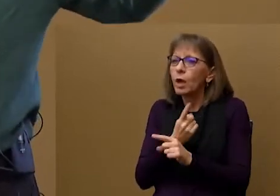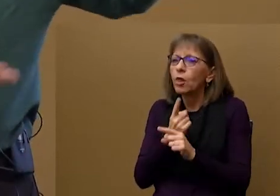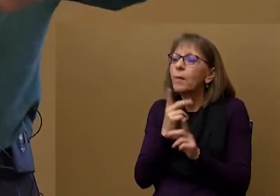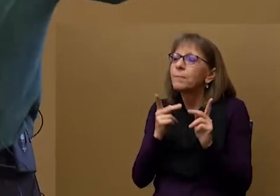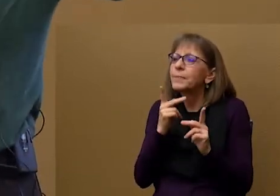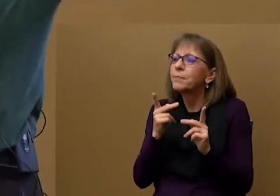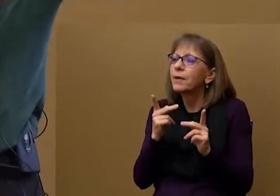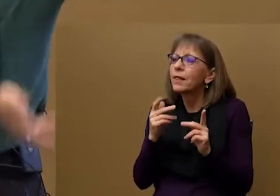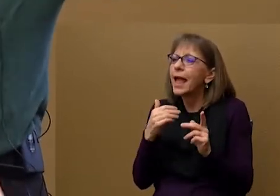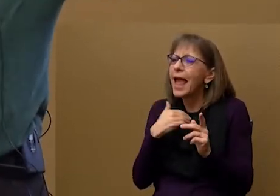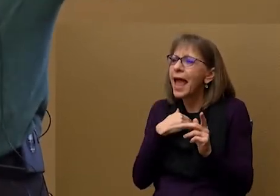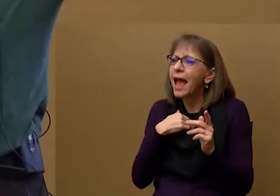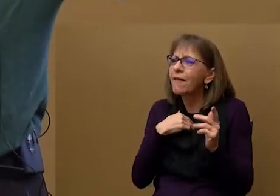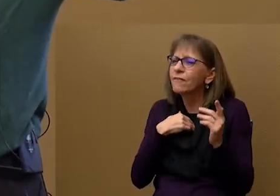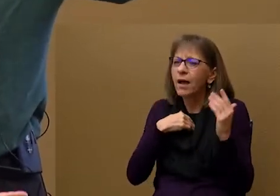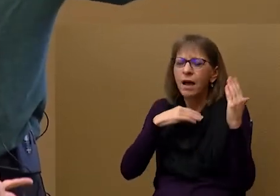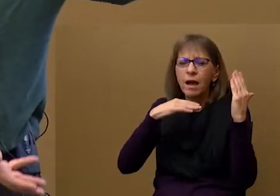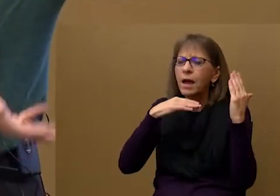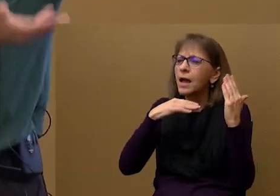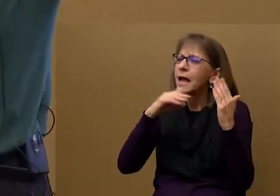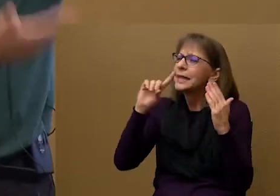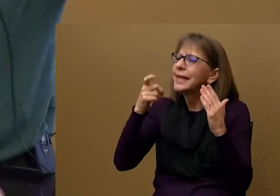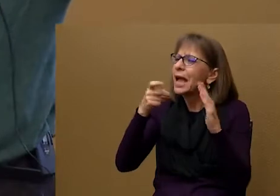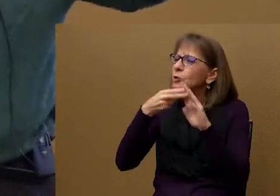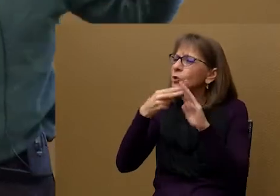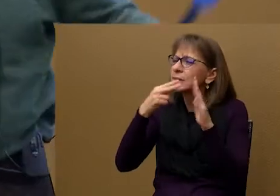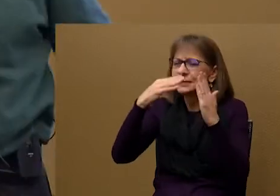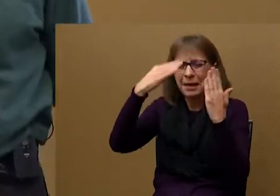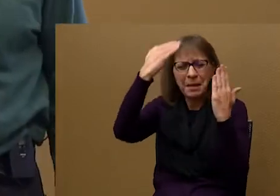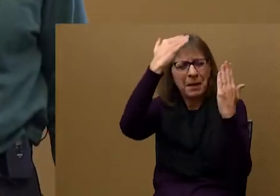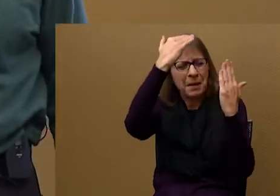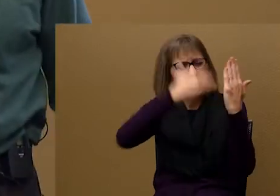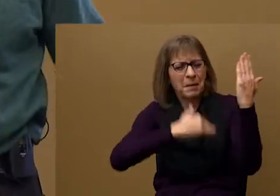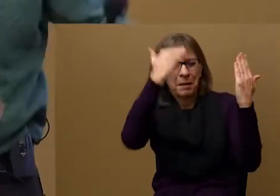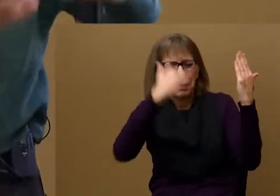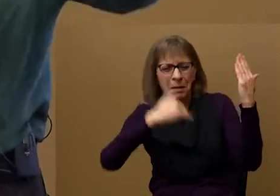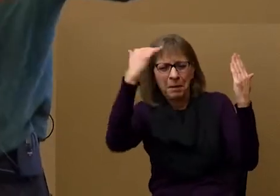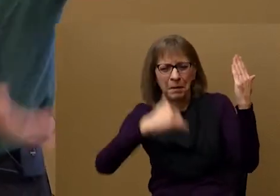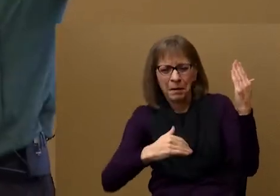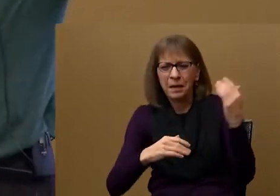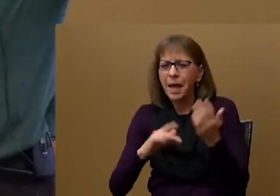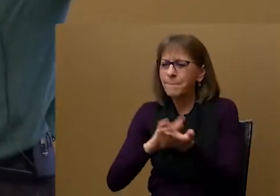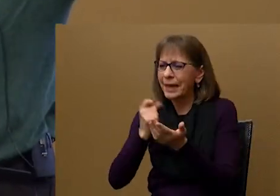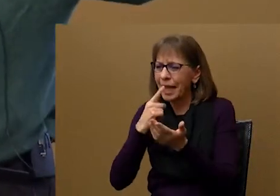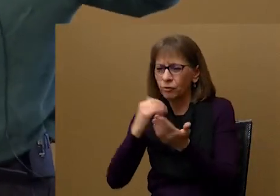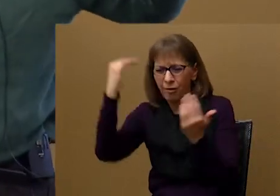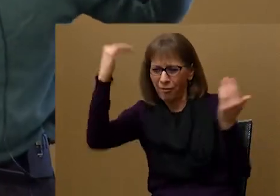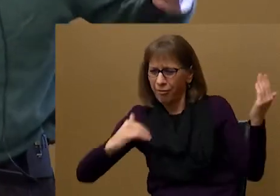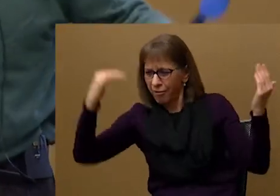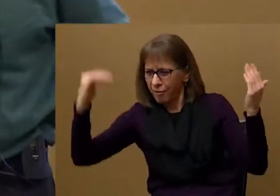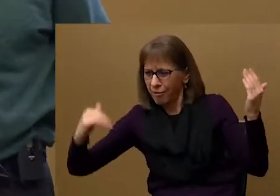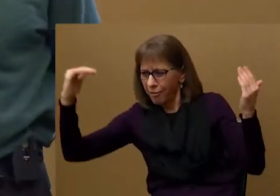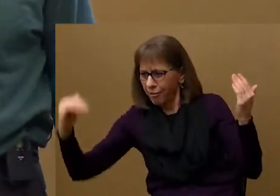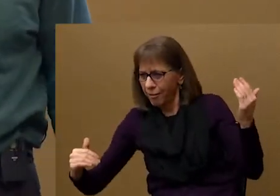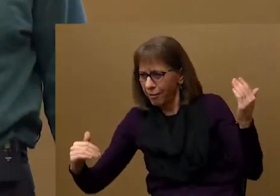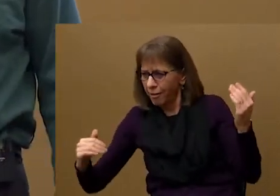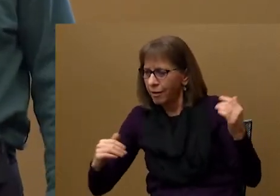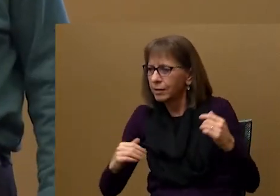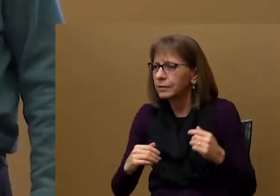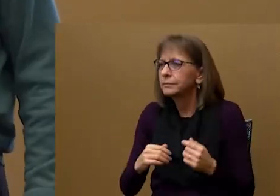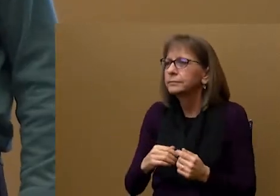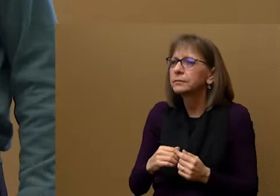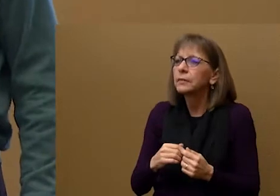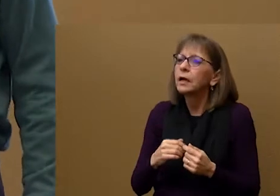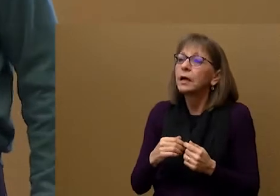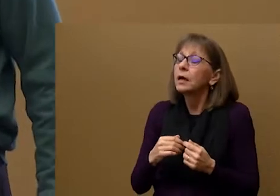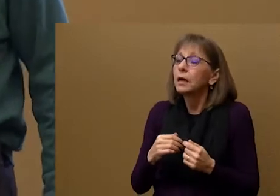medication, you get the standard things. You get people who've got pages full of diagnoses, multiple kinds of medications. The only thing people